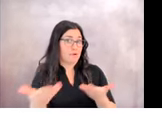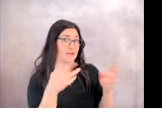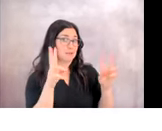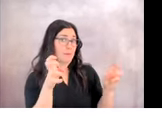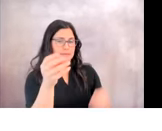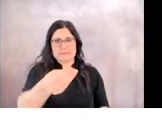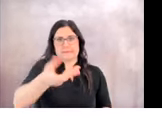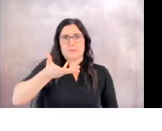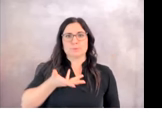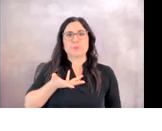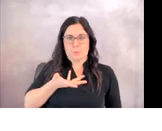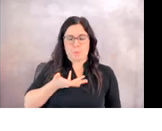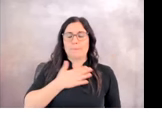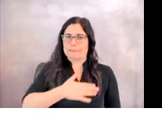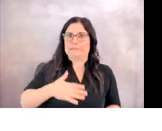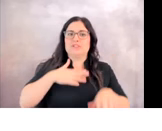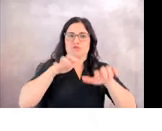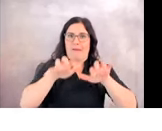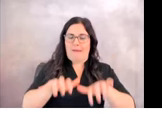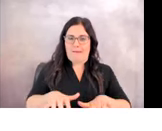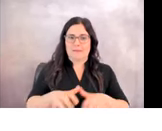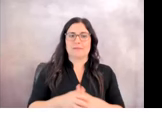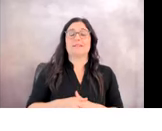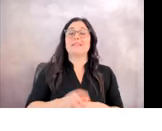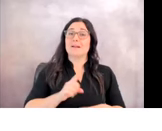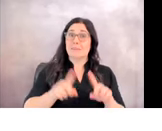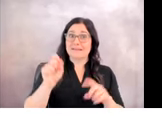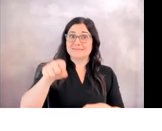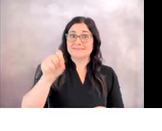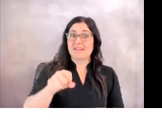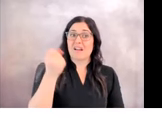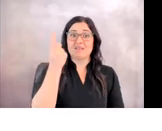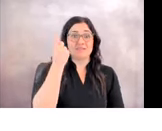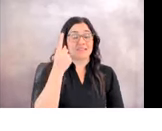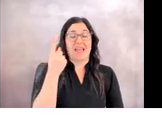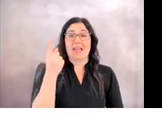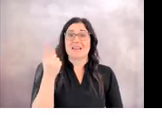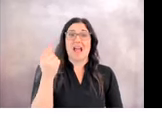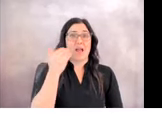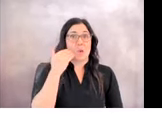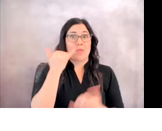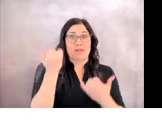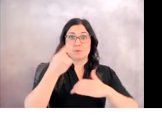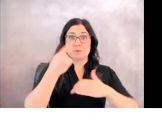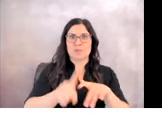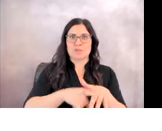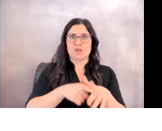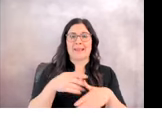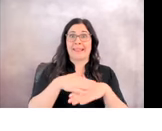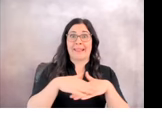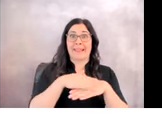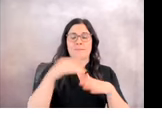recommendations, please put them in the chat. But yeah, this just kind of opens up a whole can of worms.